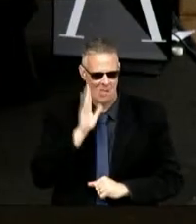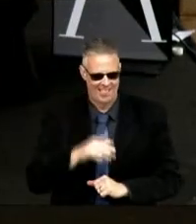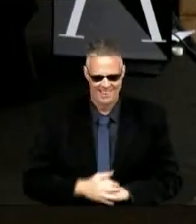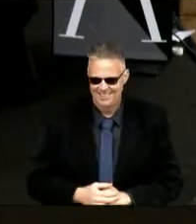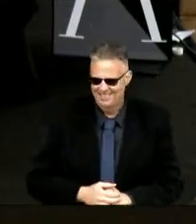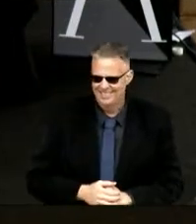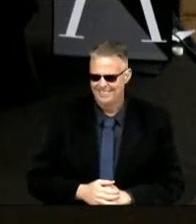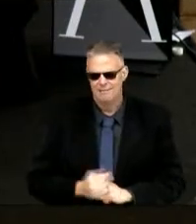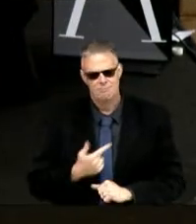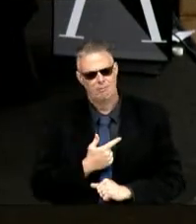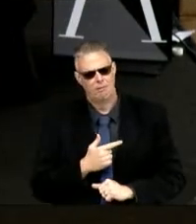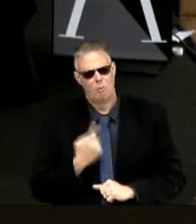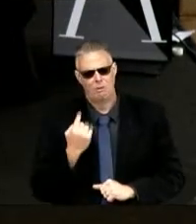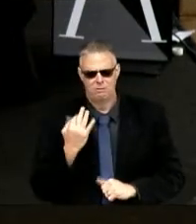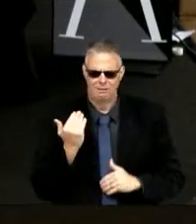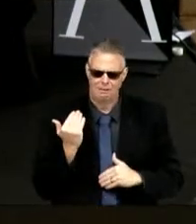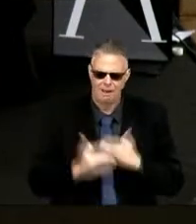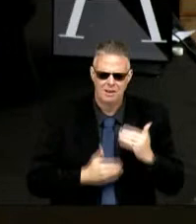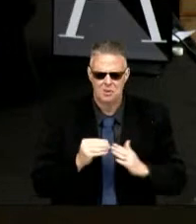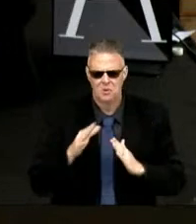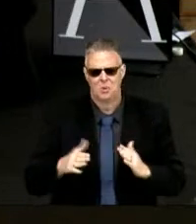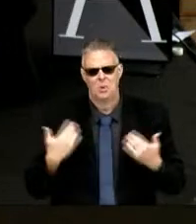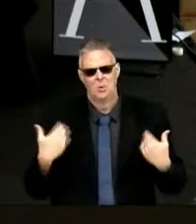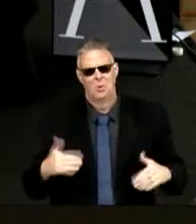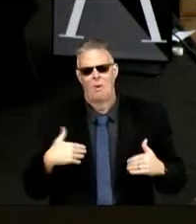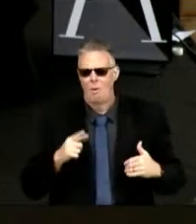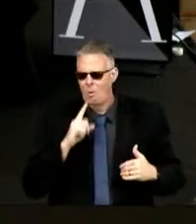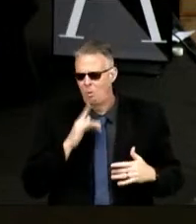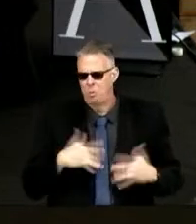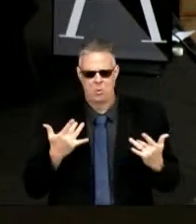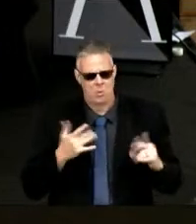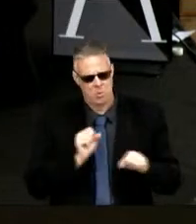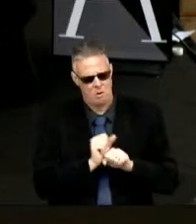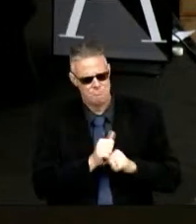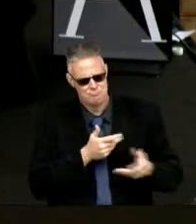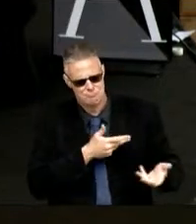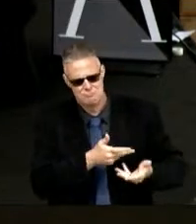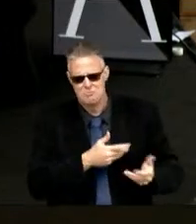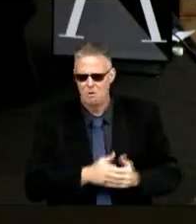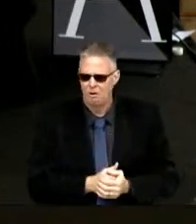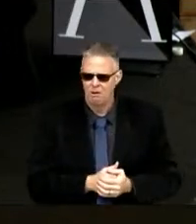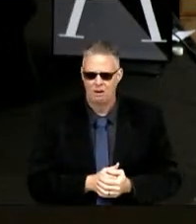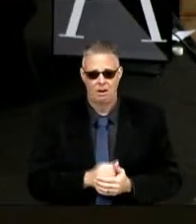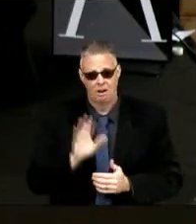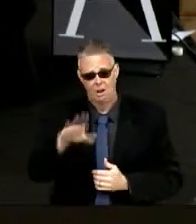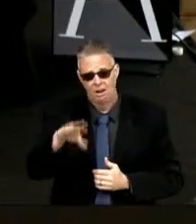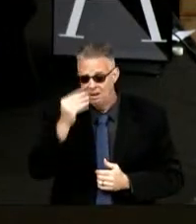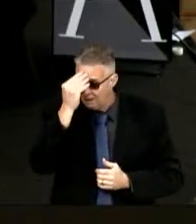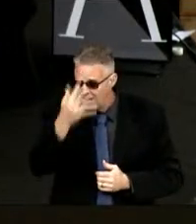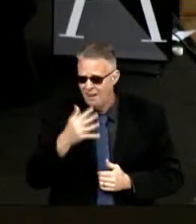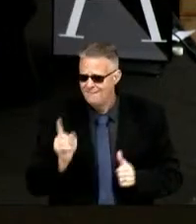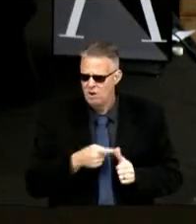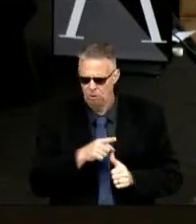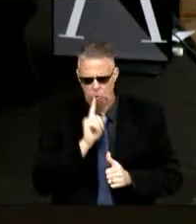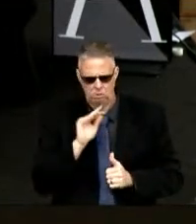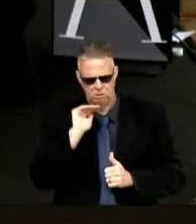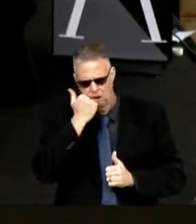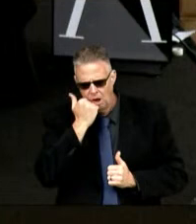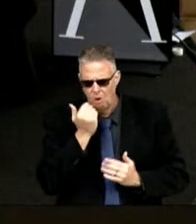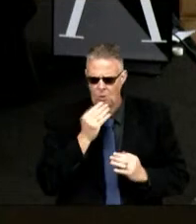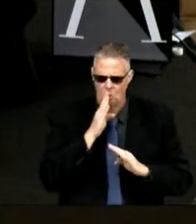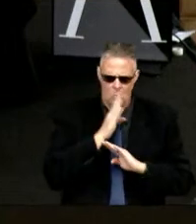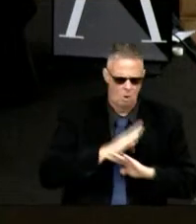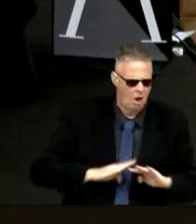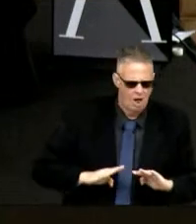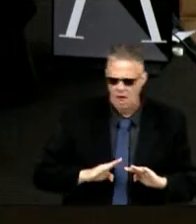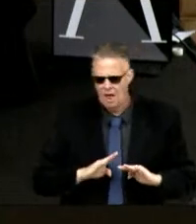Anne Marie is one of the kindest students I've ever had the privilege to work with. She was so shy and quiet when she